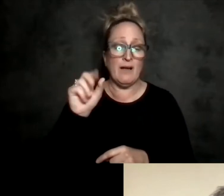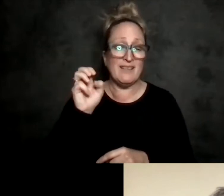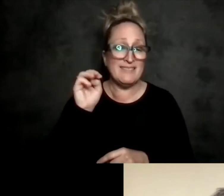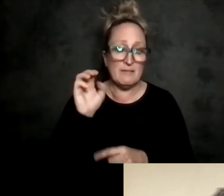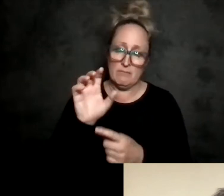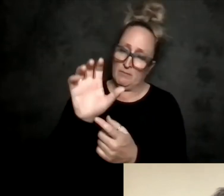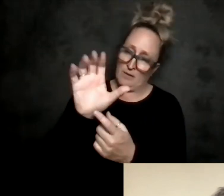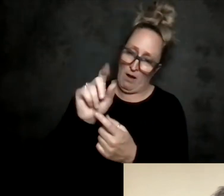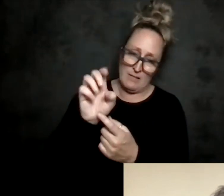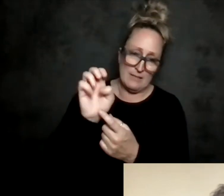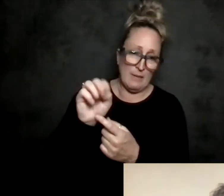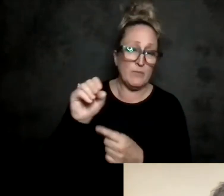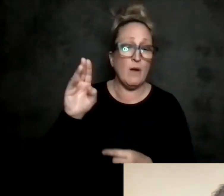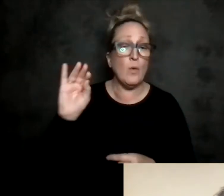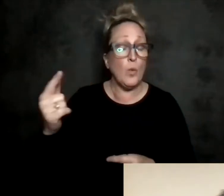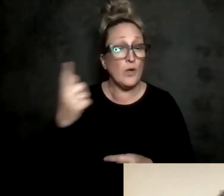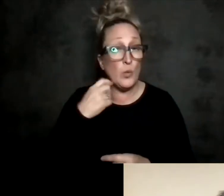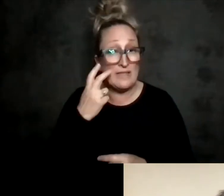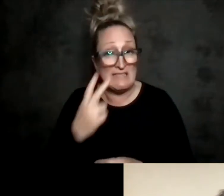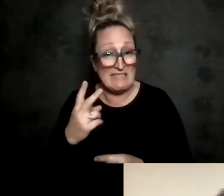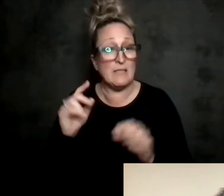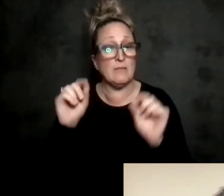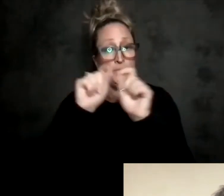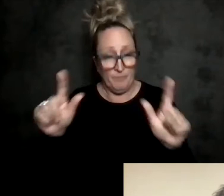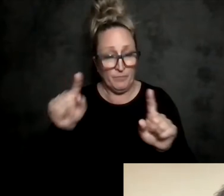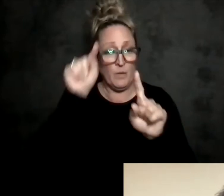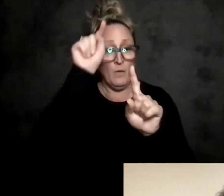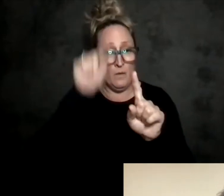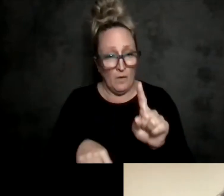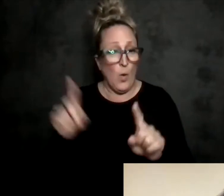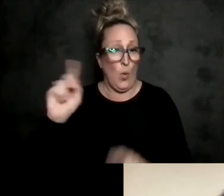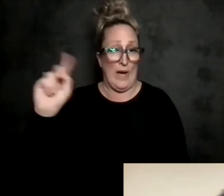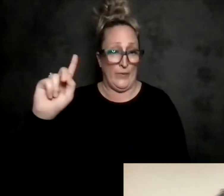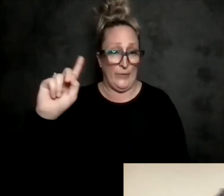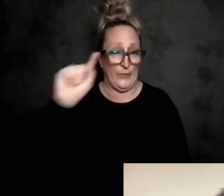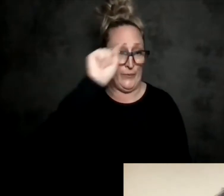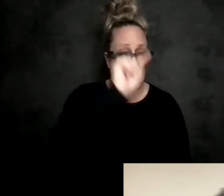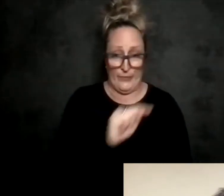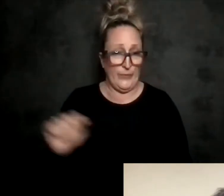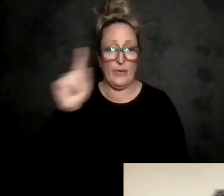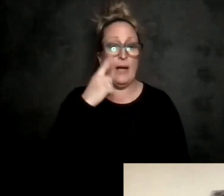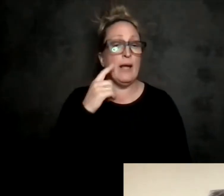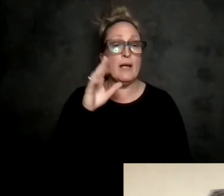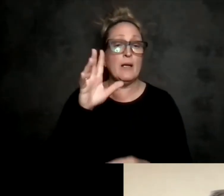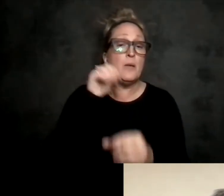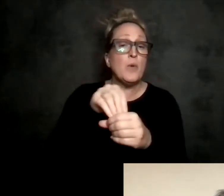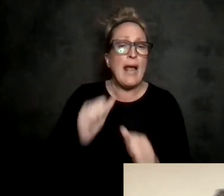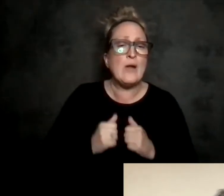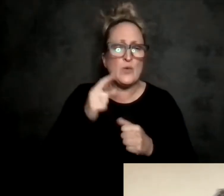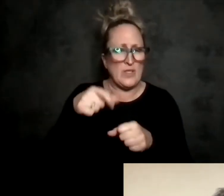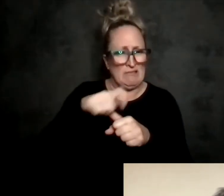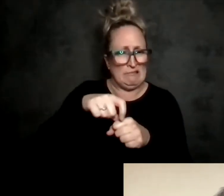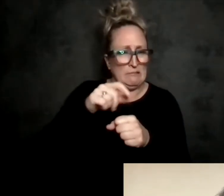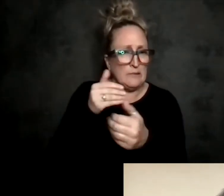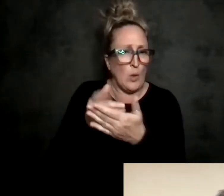adem.cadem.org, where you will be able to see all the locations and even put in your address to see what is